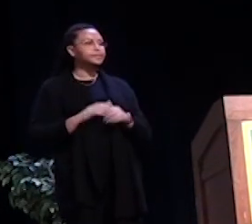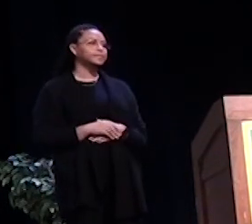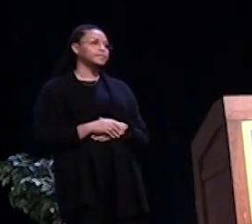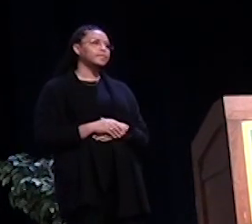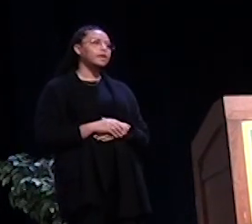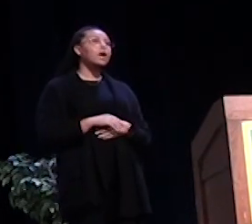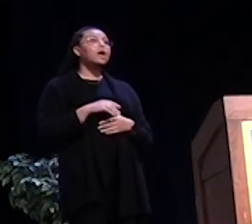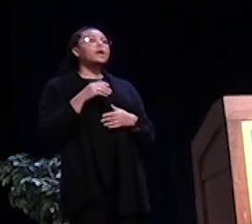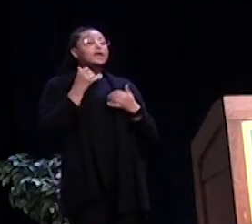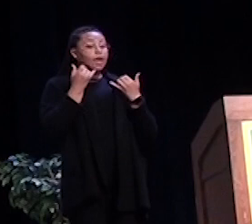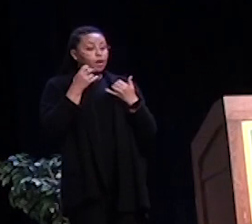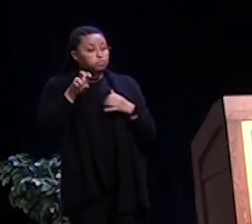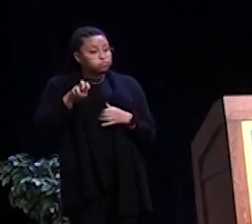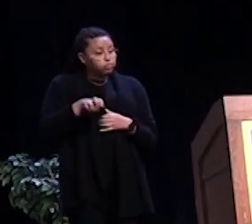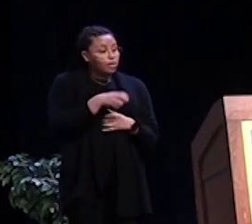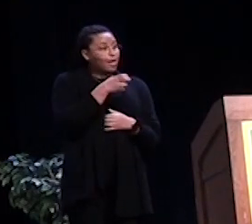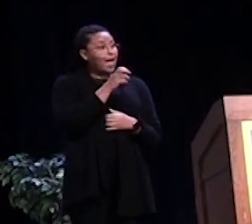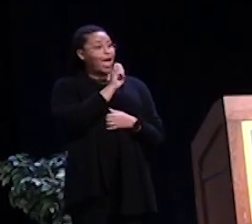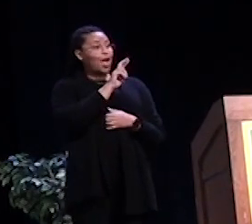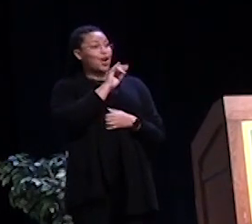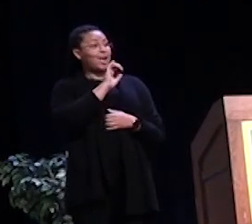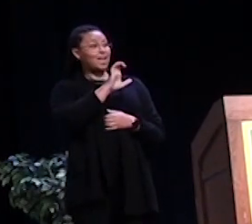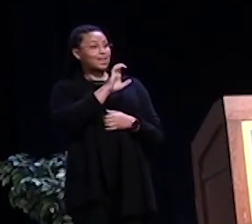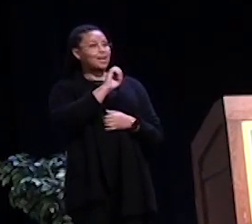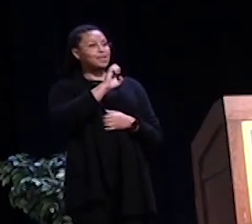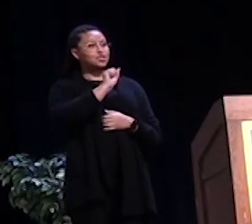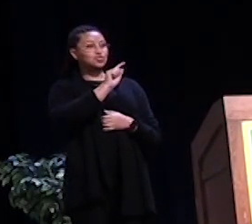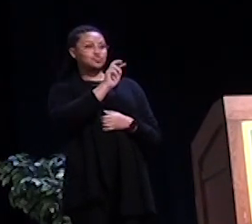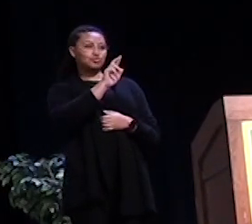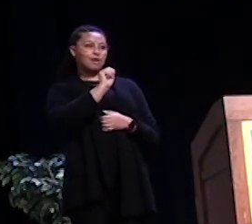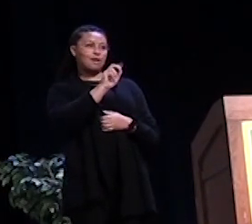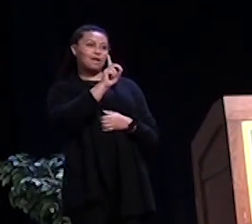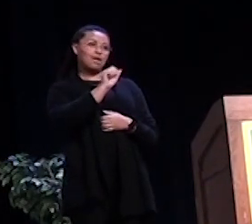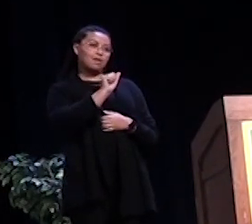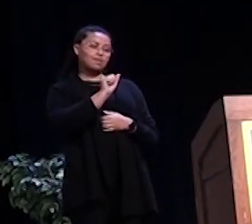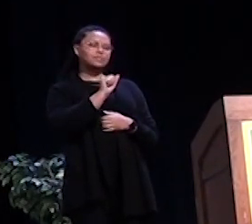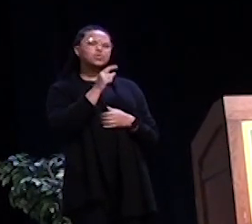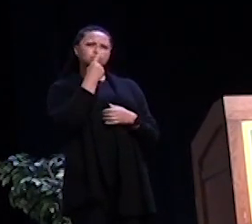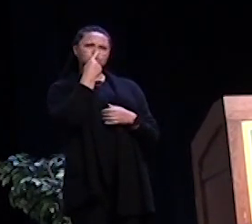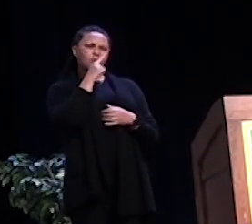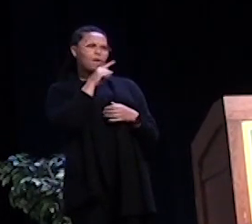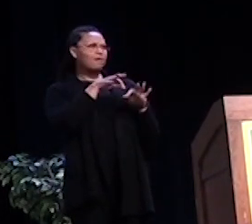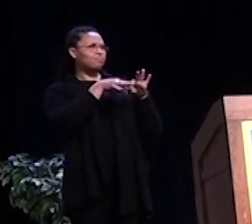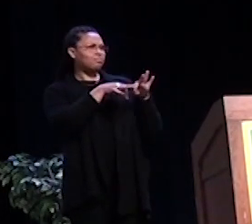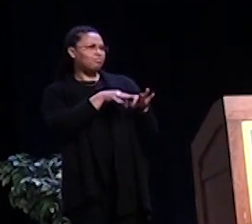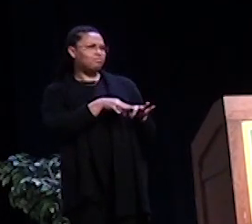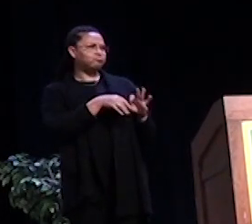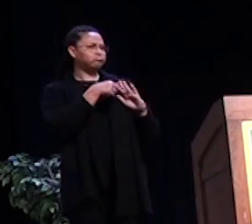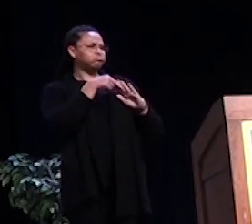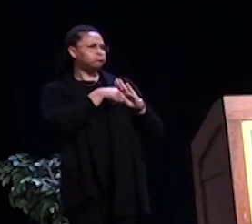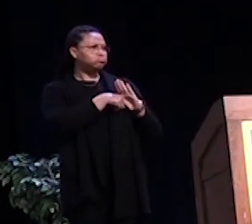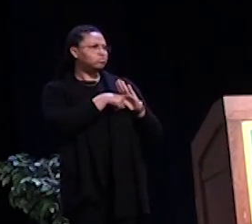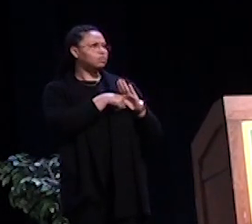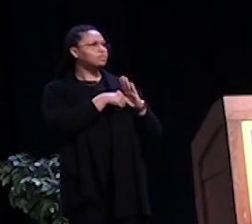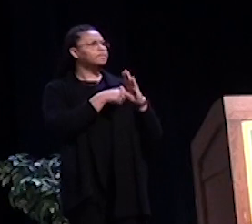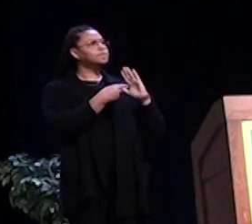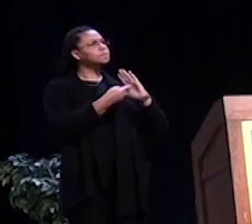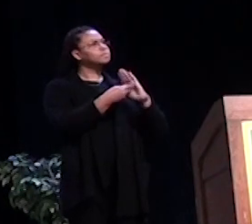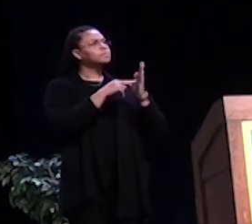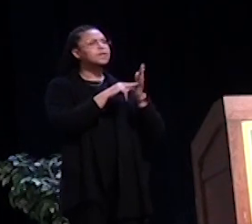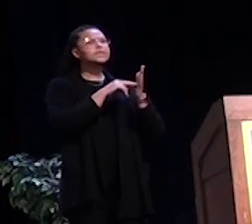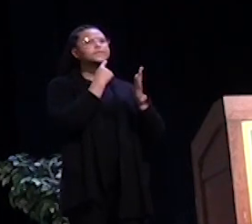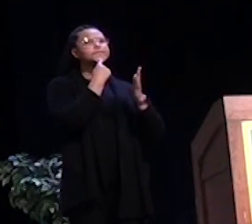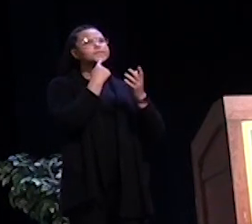great segue into Eric Estrada. Can you tell us a little bit more about what does it mean when we say